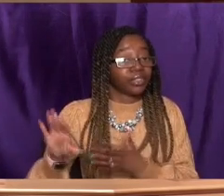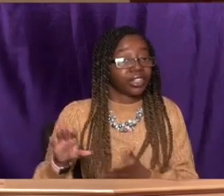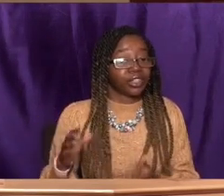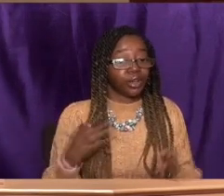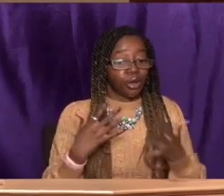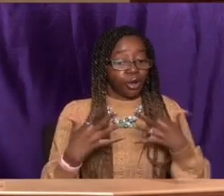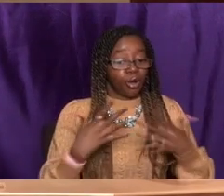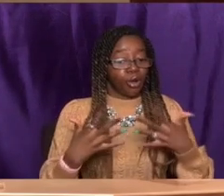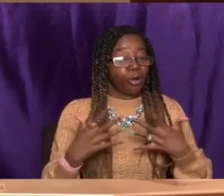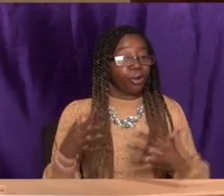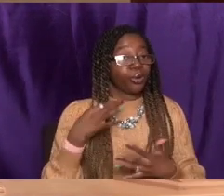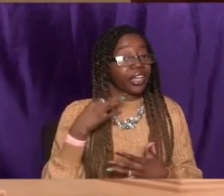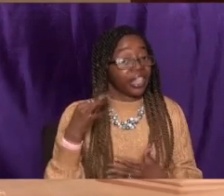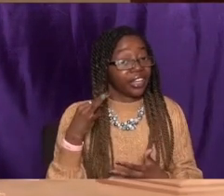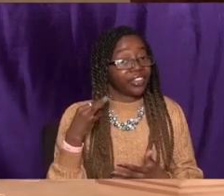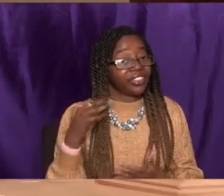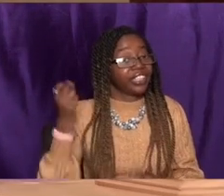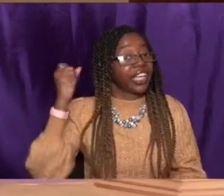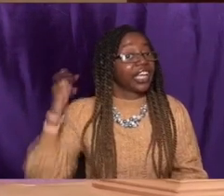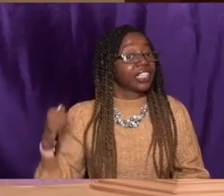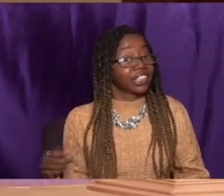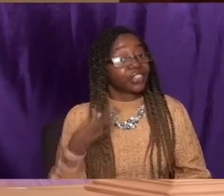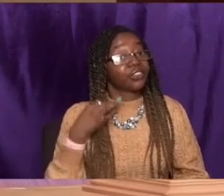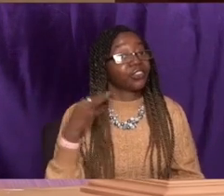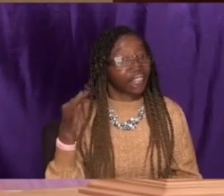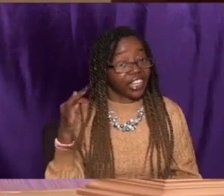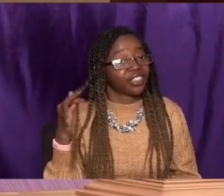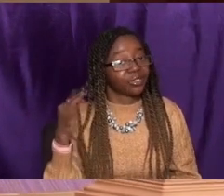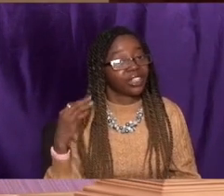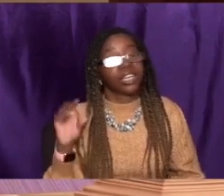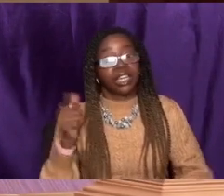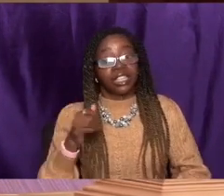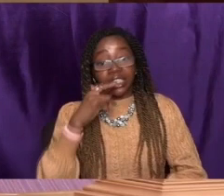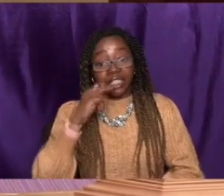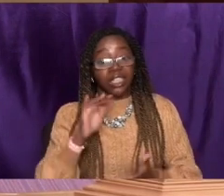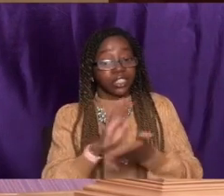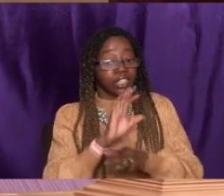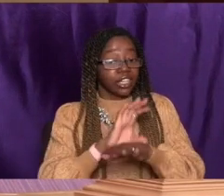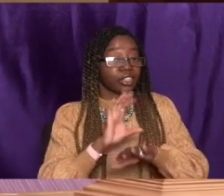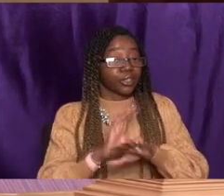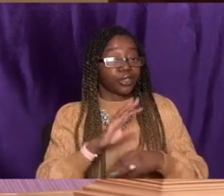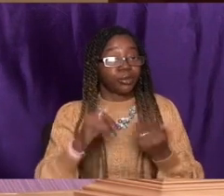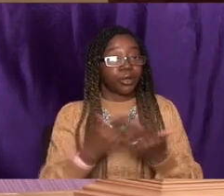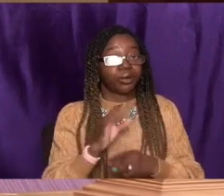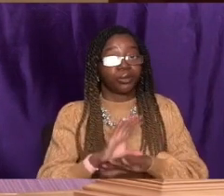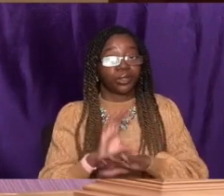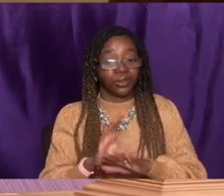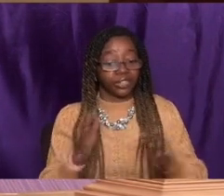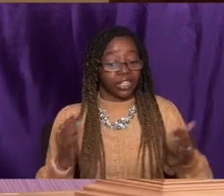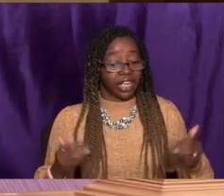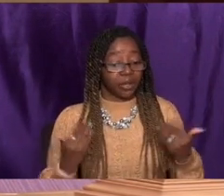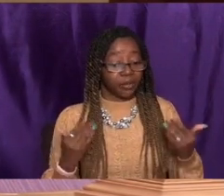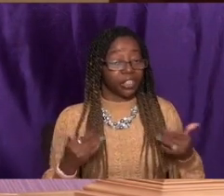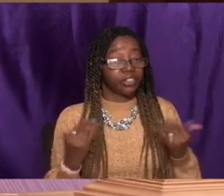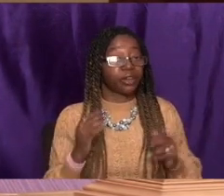they had silver hair. Wasn't 10 kids in the church, and my whole ministry had been youth.